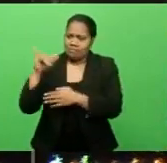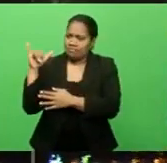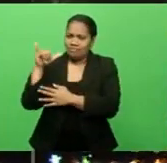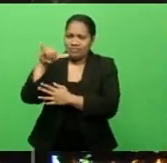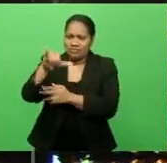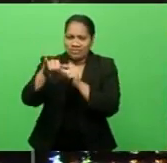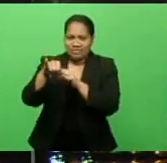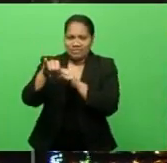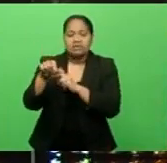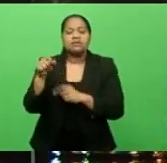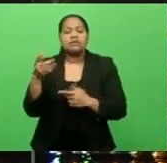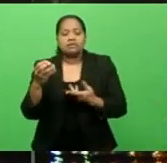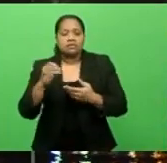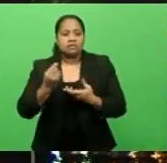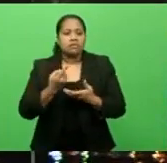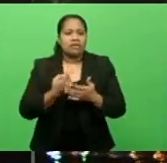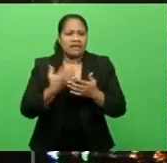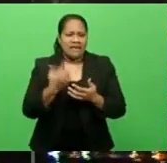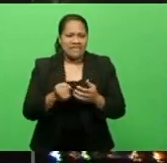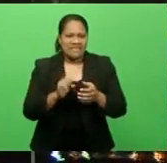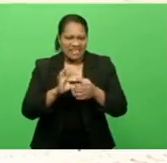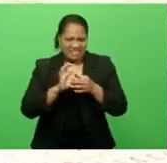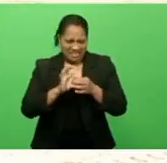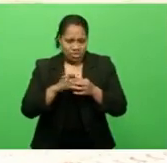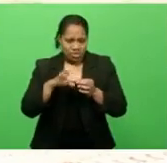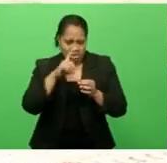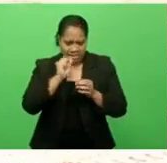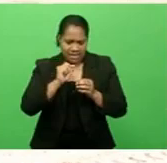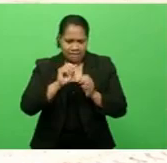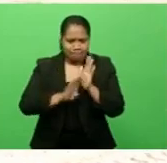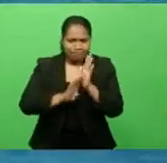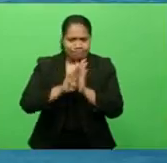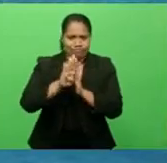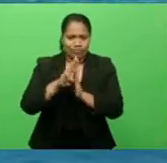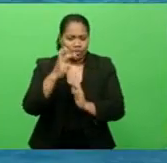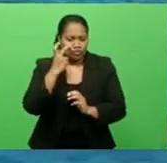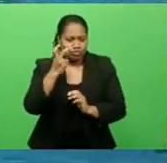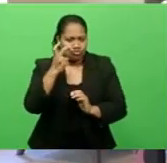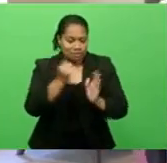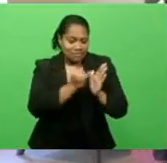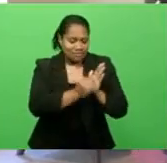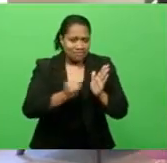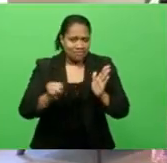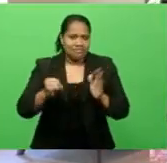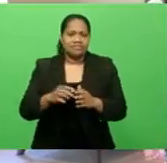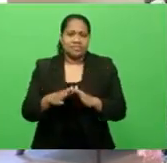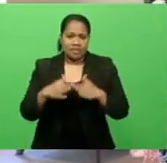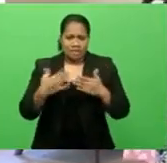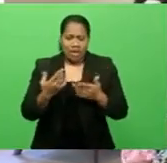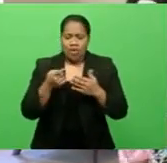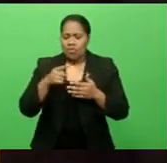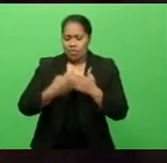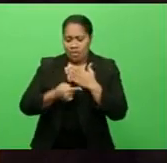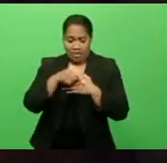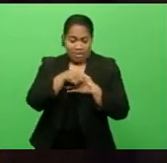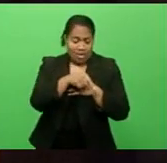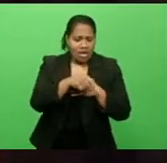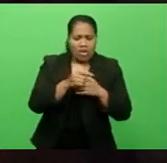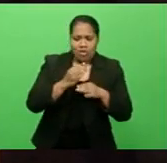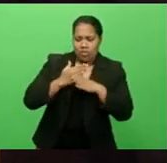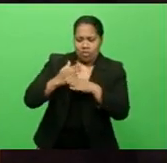help rekindle the tourism industry. The government has announced that it will be working through Fiji Airways to provide the